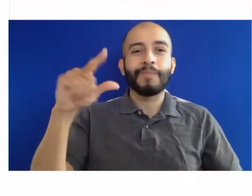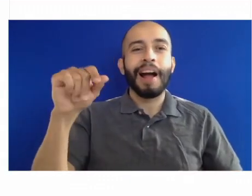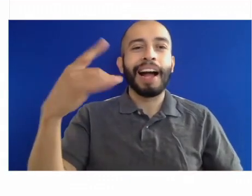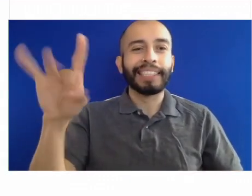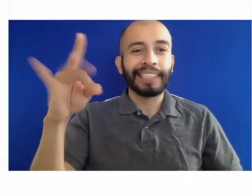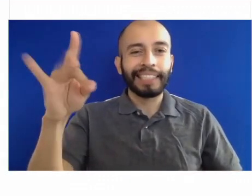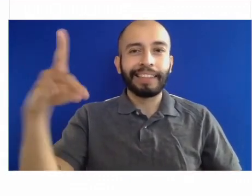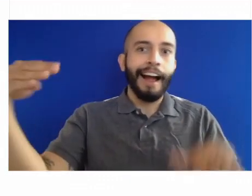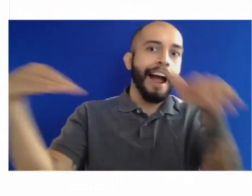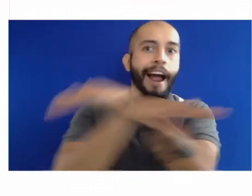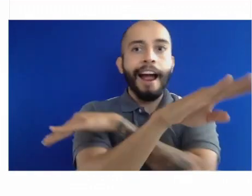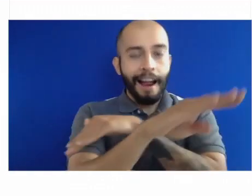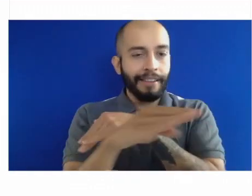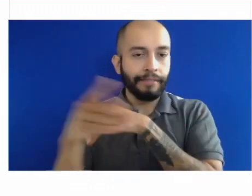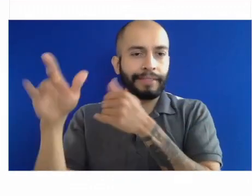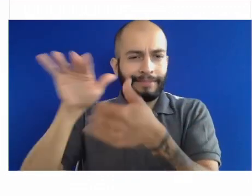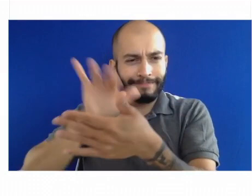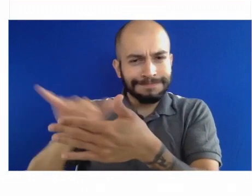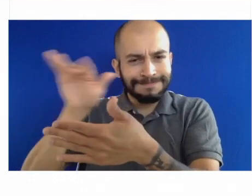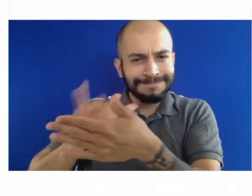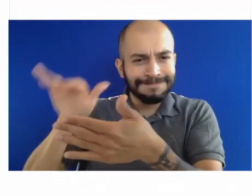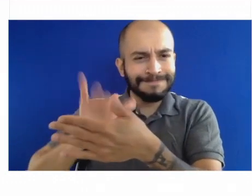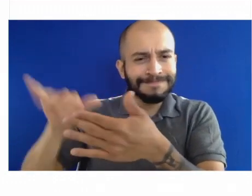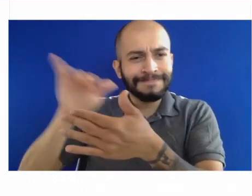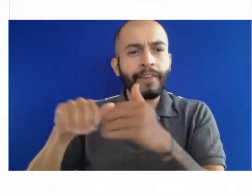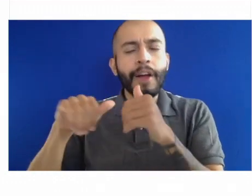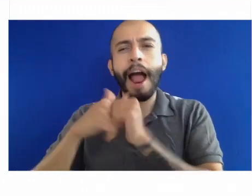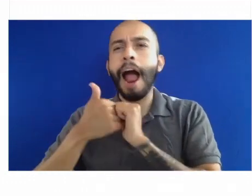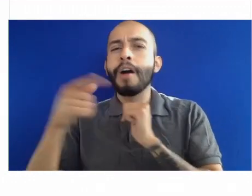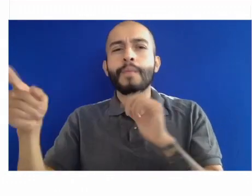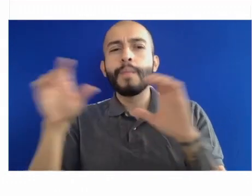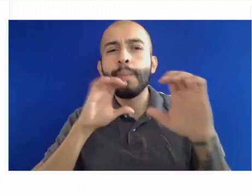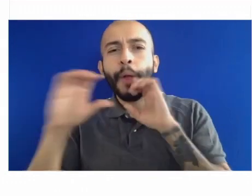both sides. They were equally likely to talk about